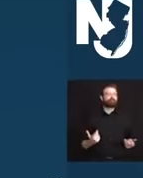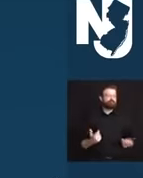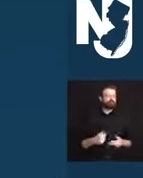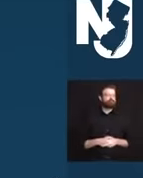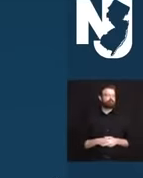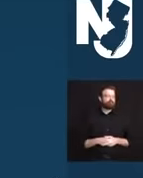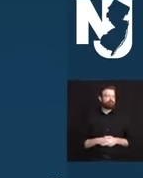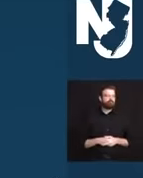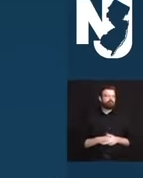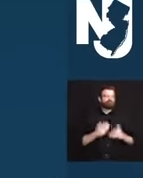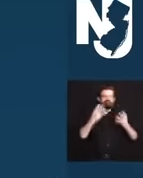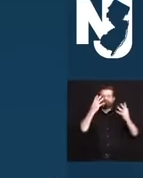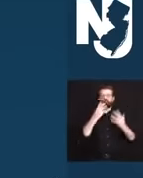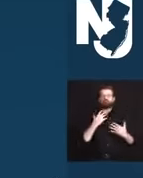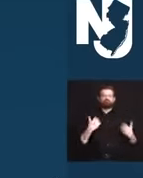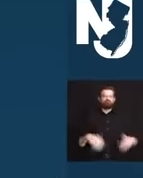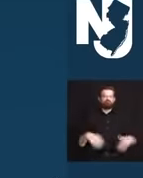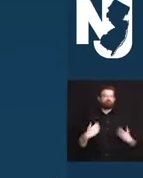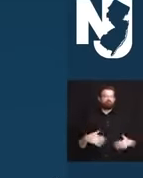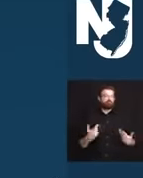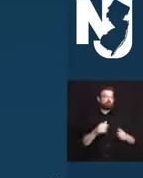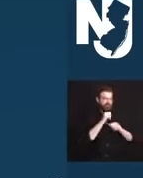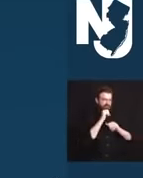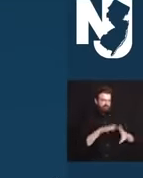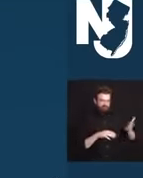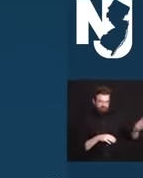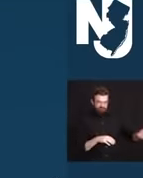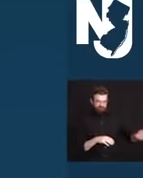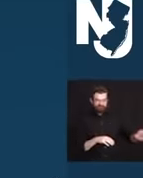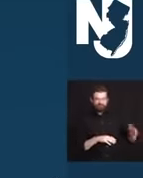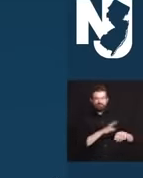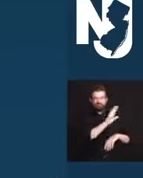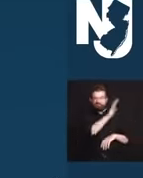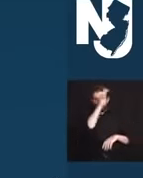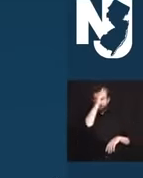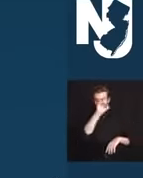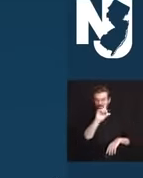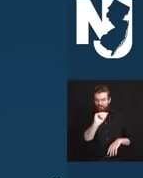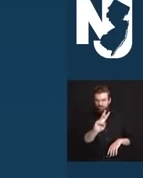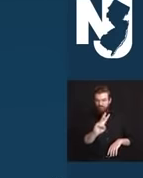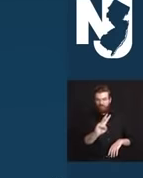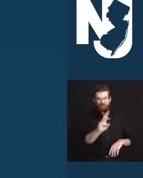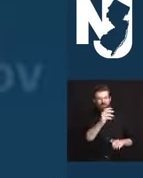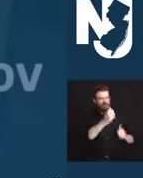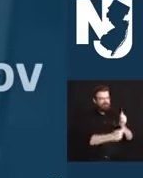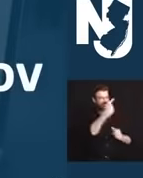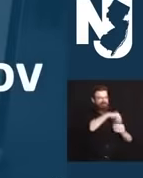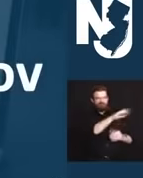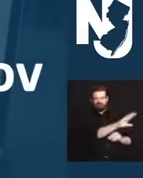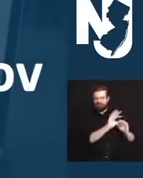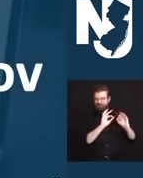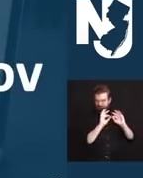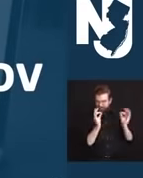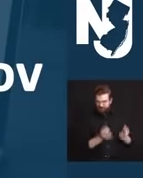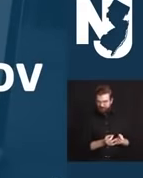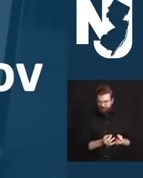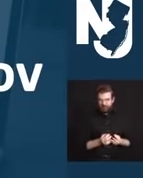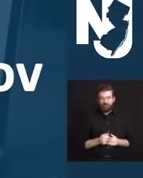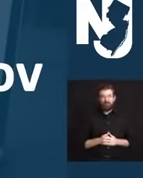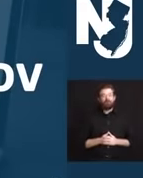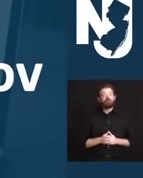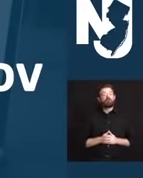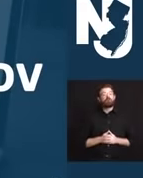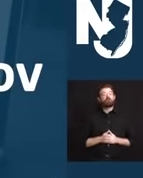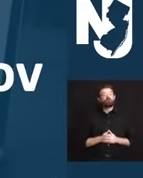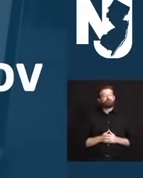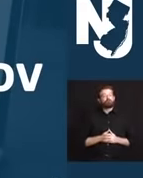reality. So may God bless you, Peter, and your father-in-law, and each and every one of your members of your family. 3 more from among the thousands of New